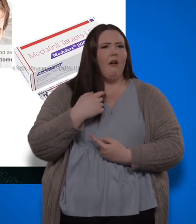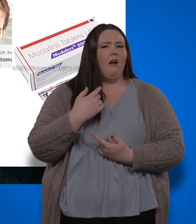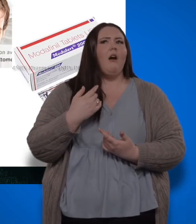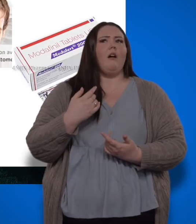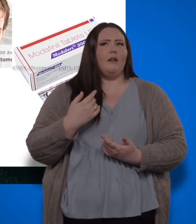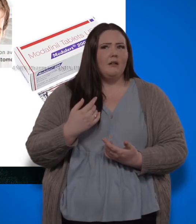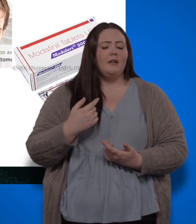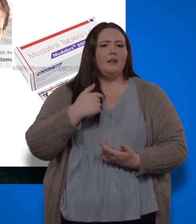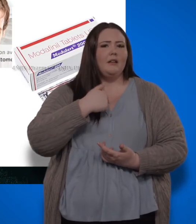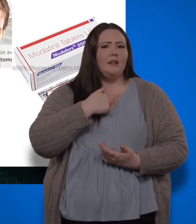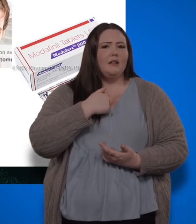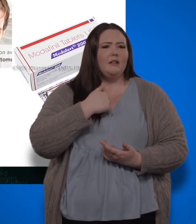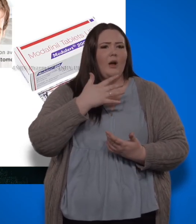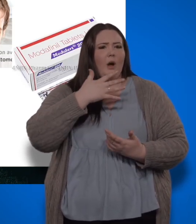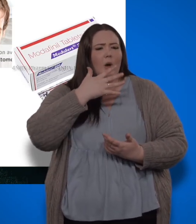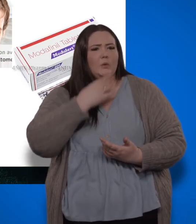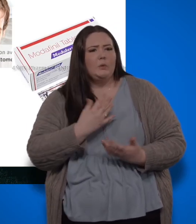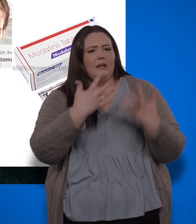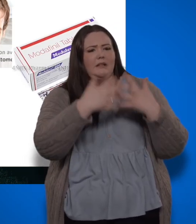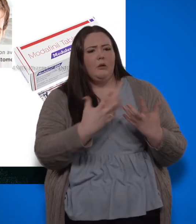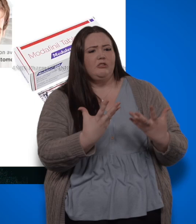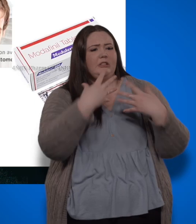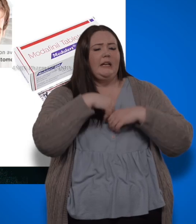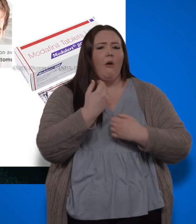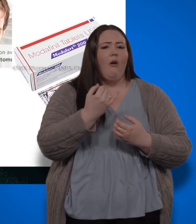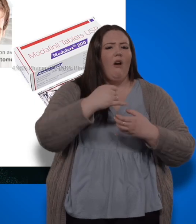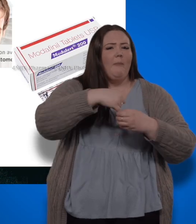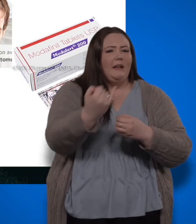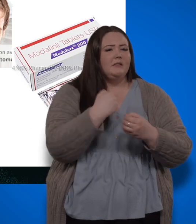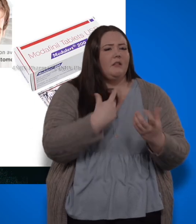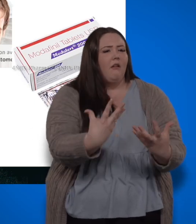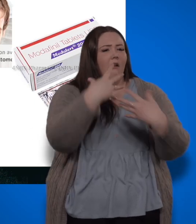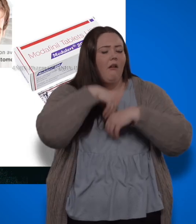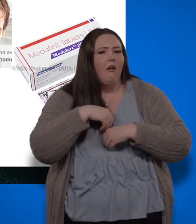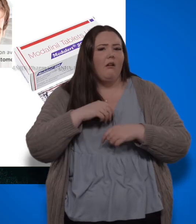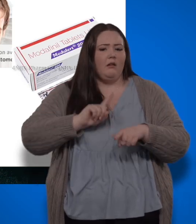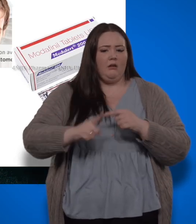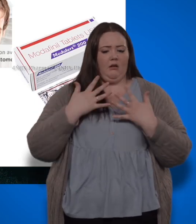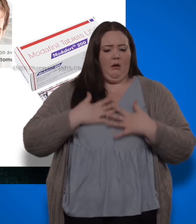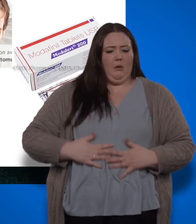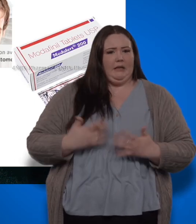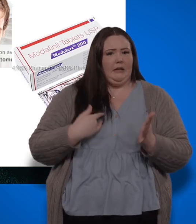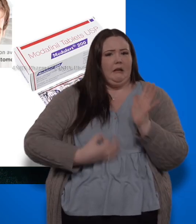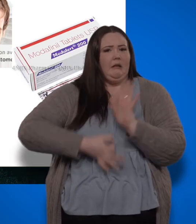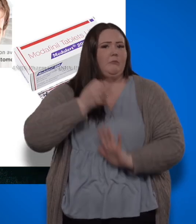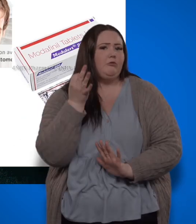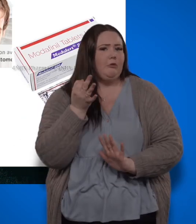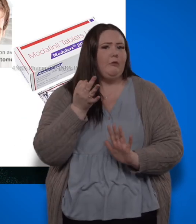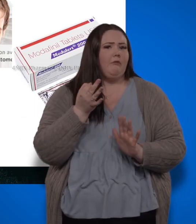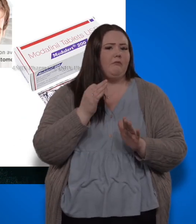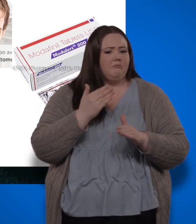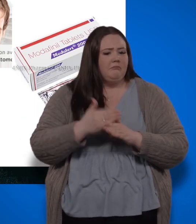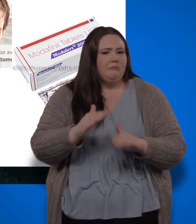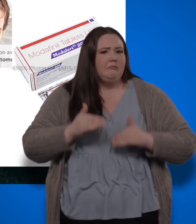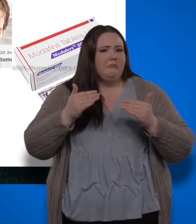technology, pharmacology to increase academic performance. The study that Nature magazine took some years found that